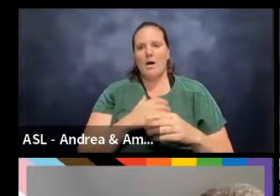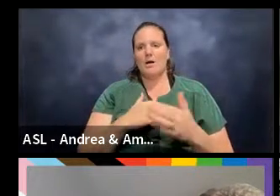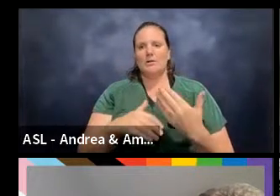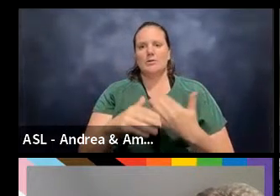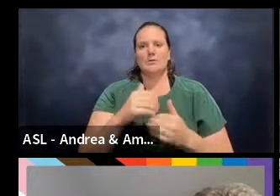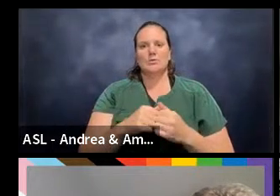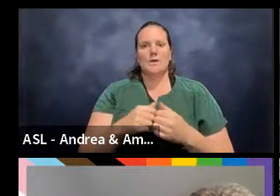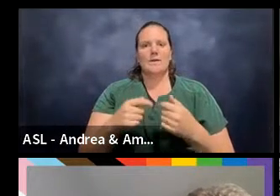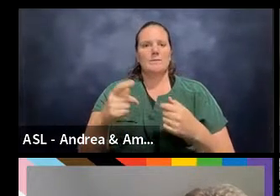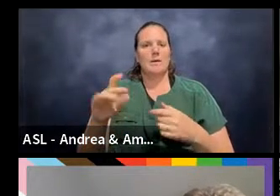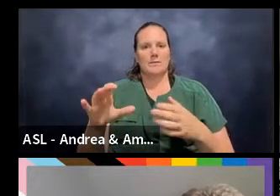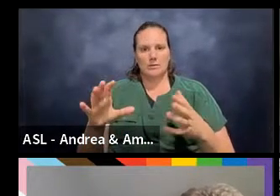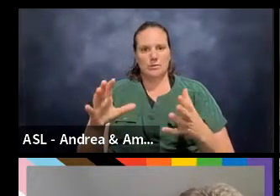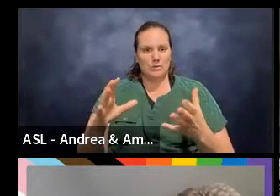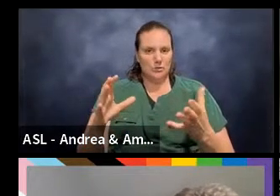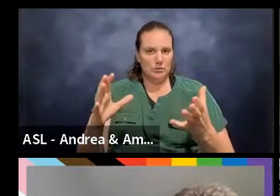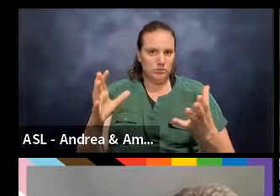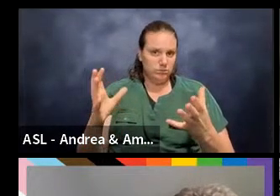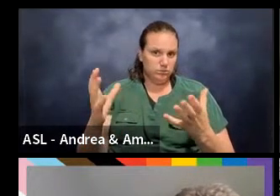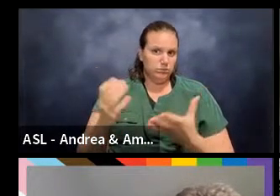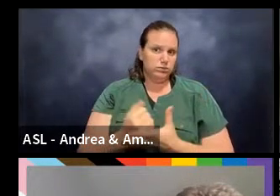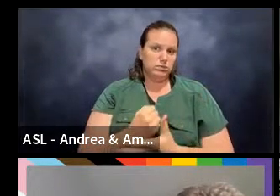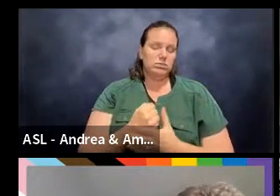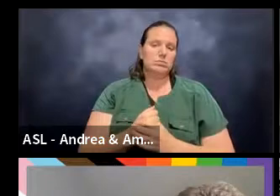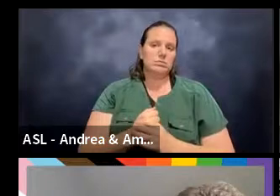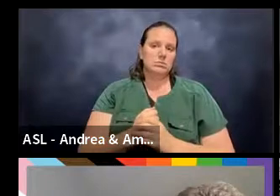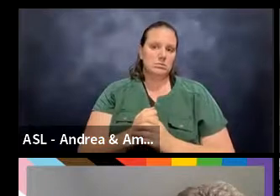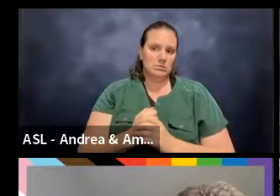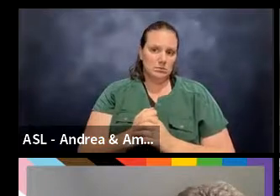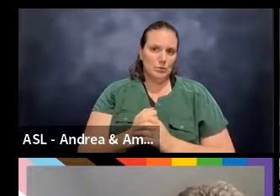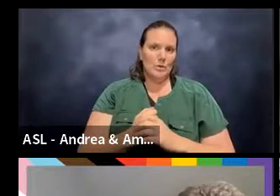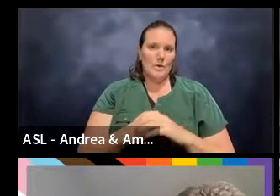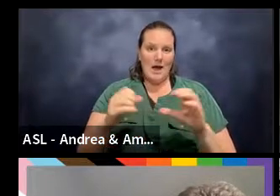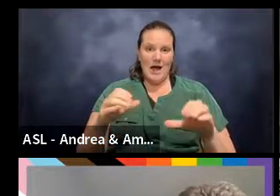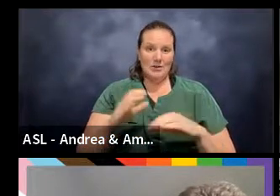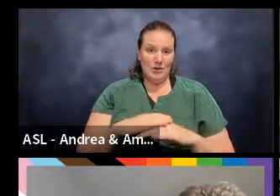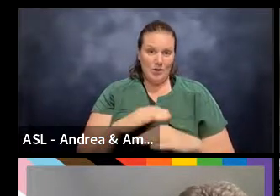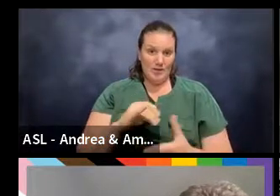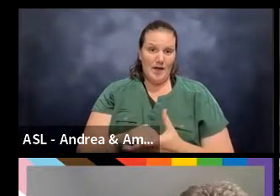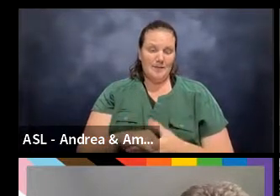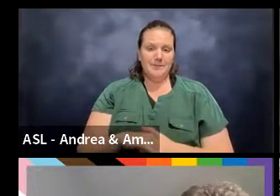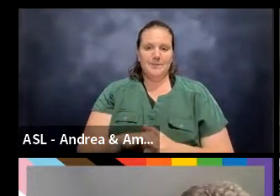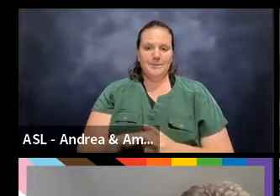the public, we're going to take those and we're going to act on them.